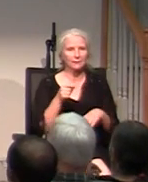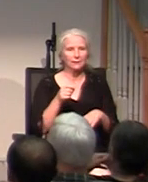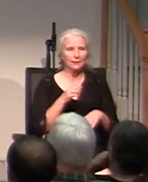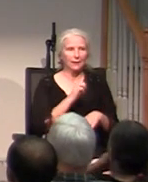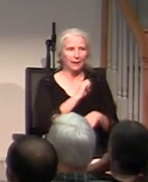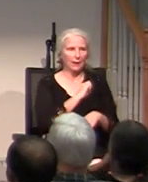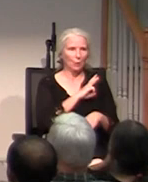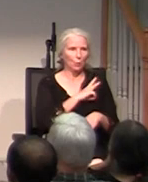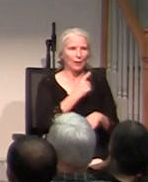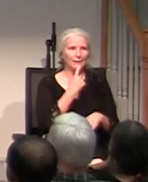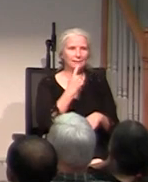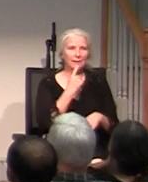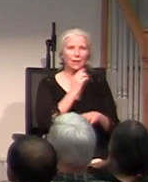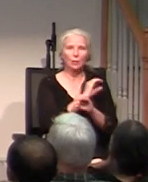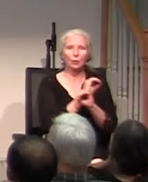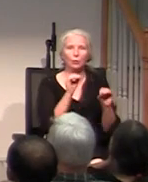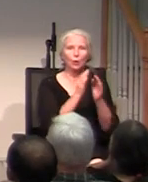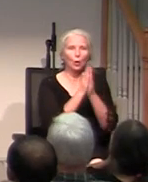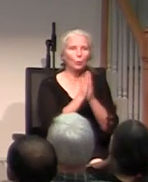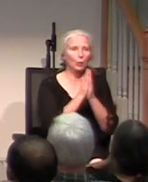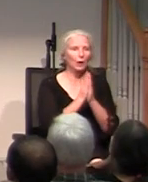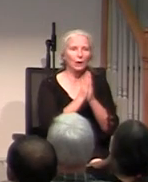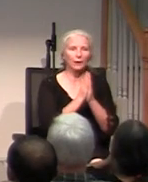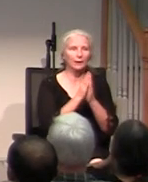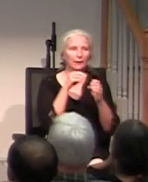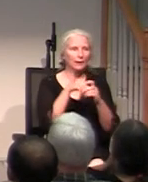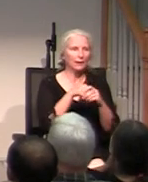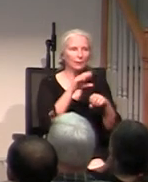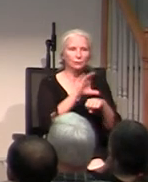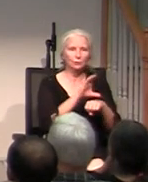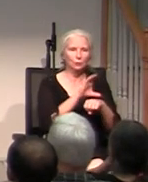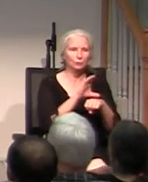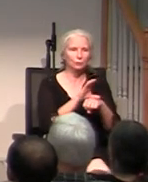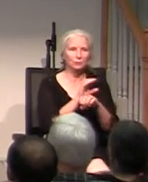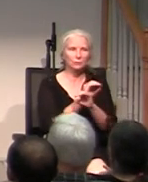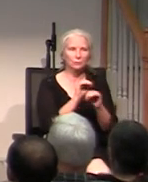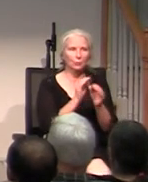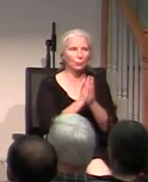the house. No praying.